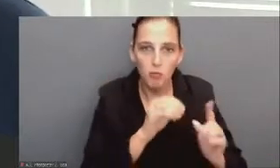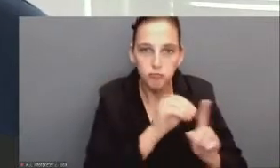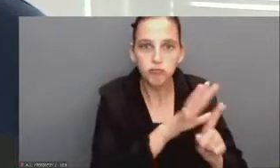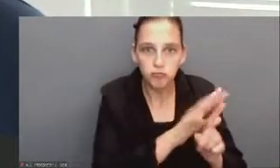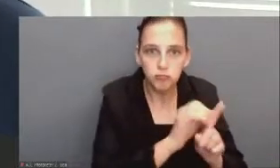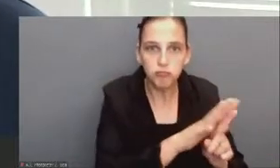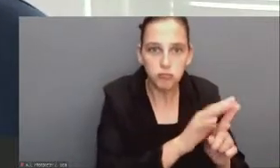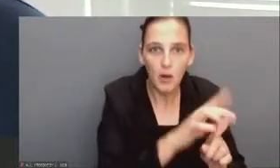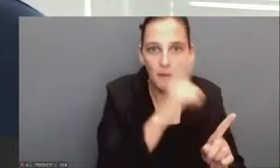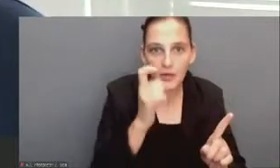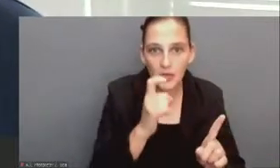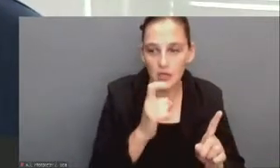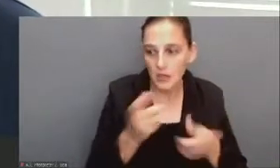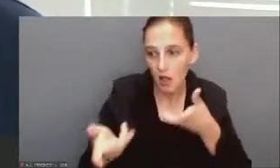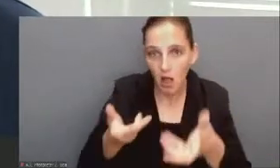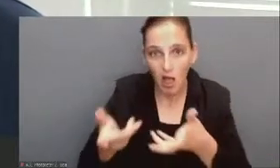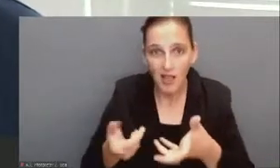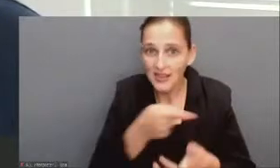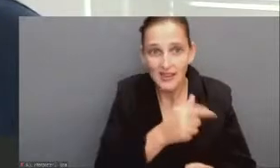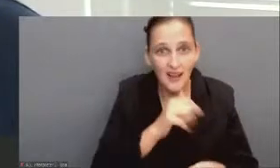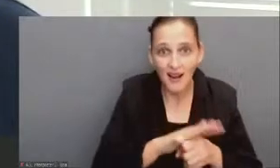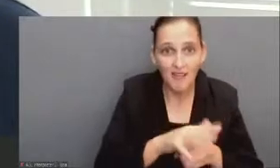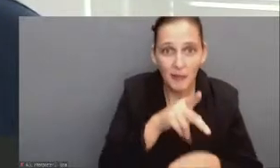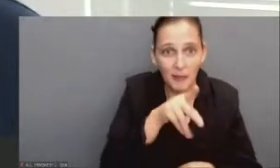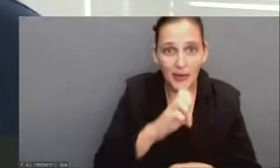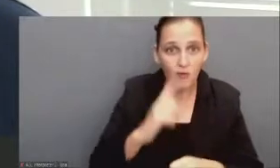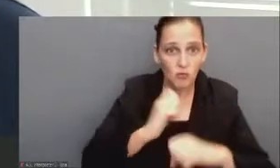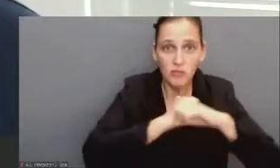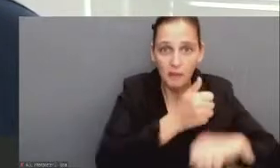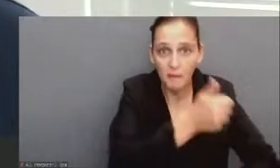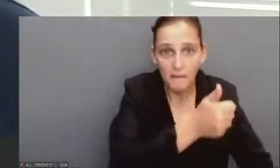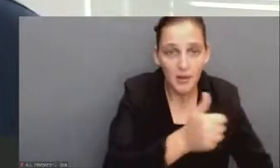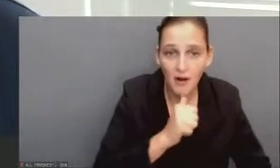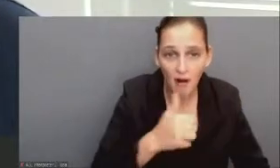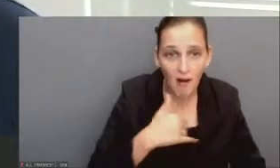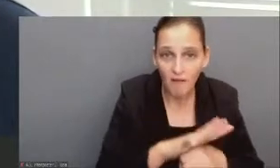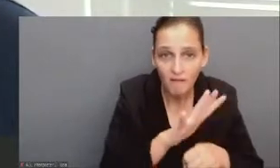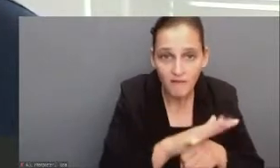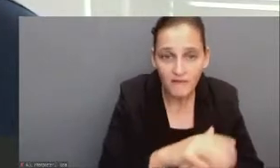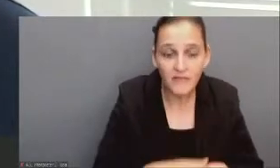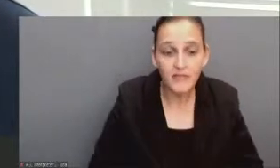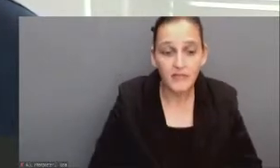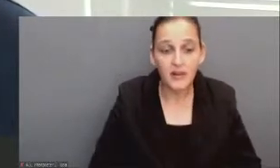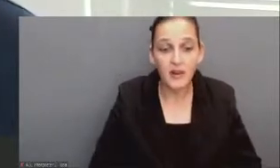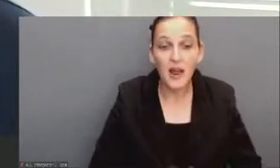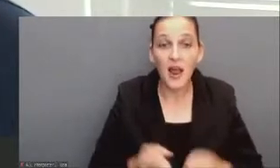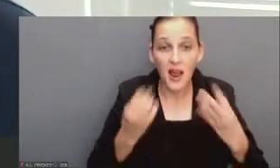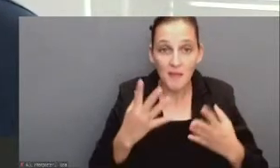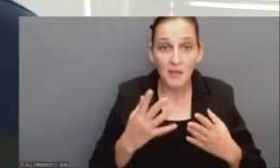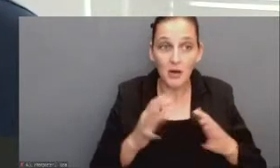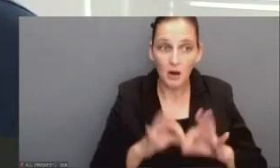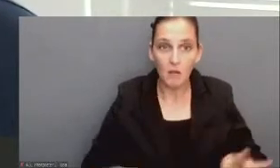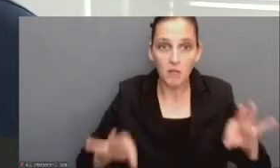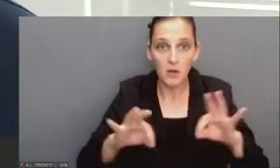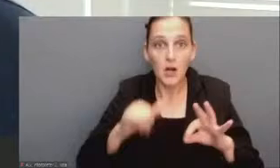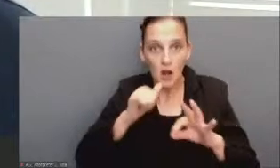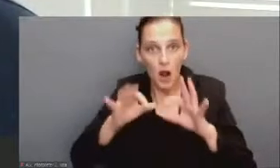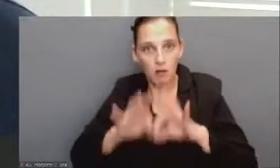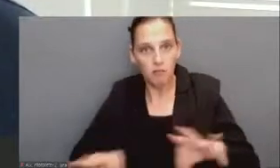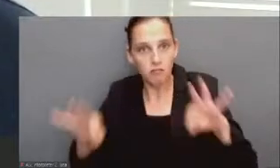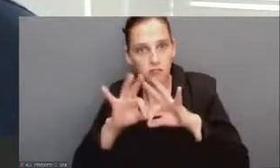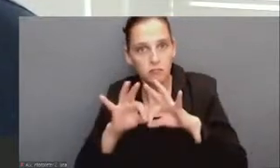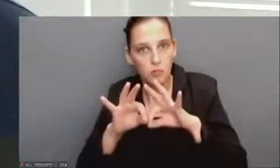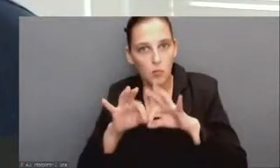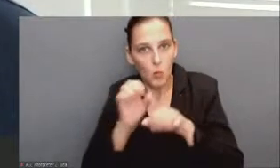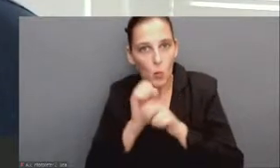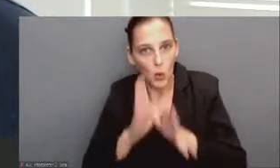to PPE. And to be clear, the shortage of PPE left so many non-healthcare essential workers really exposed to the